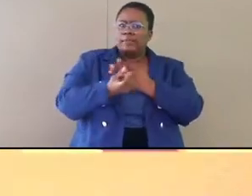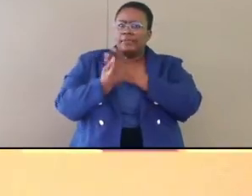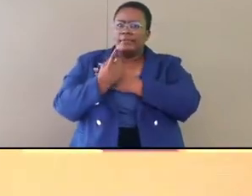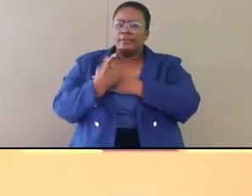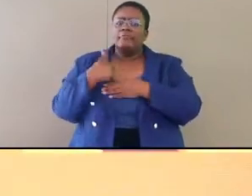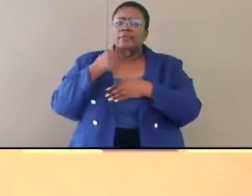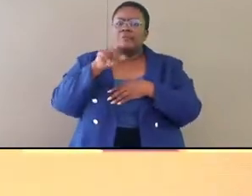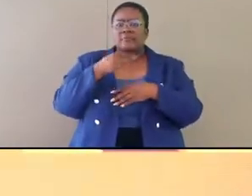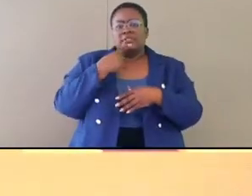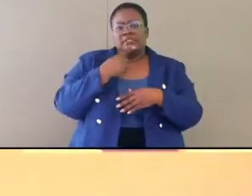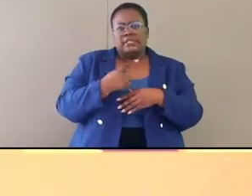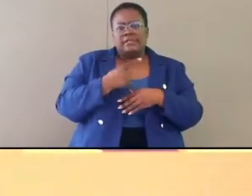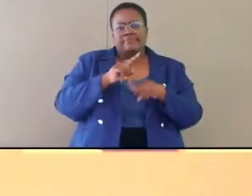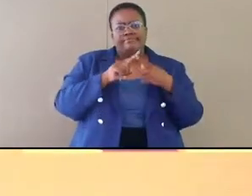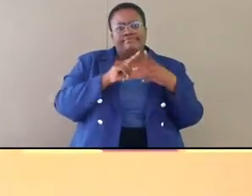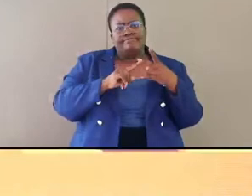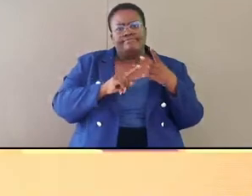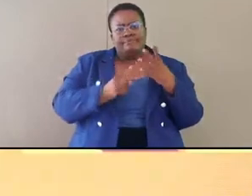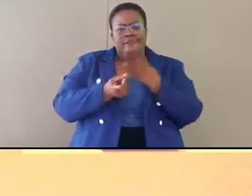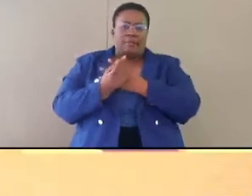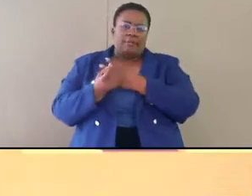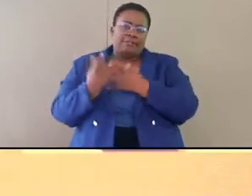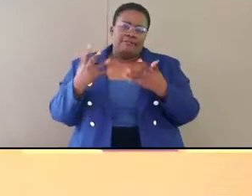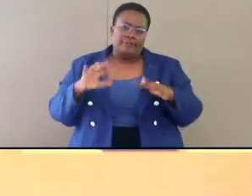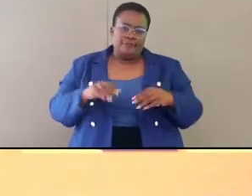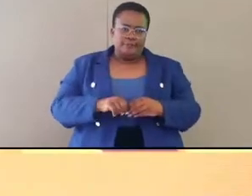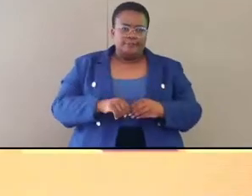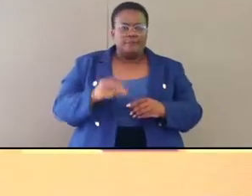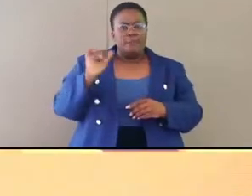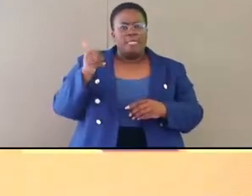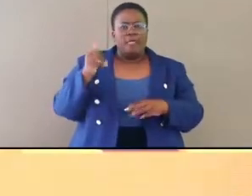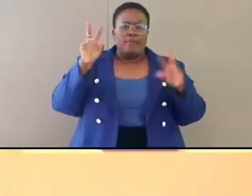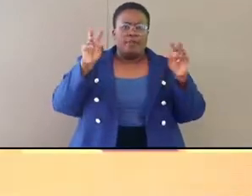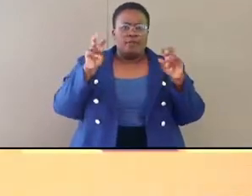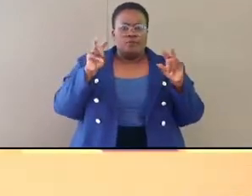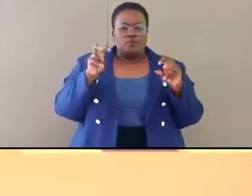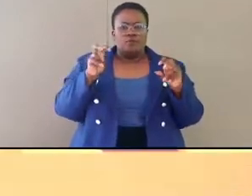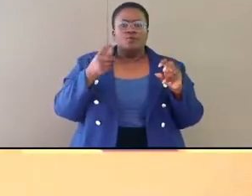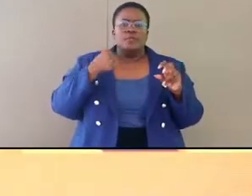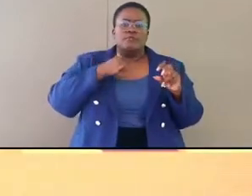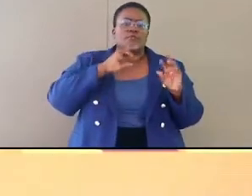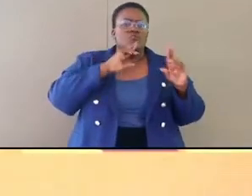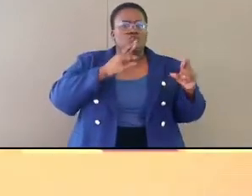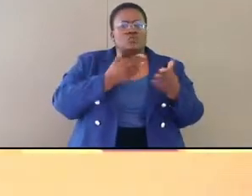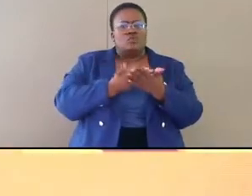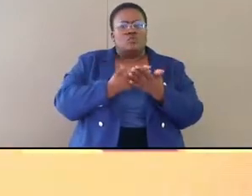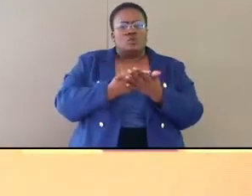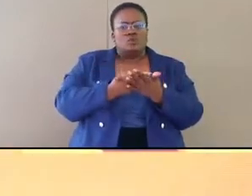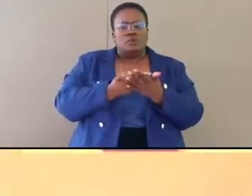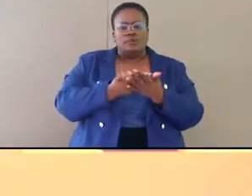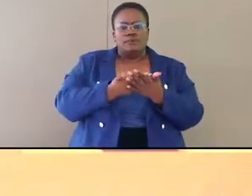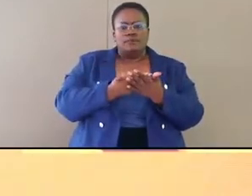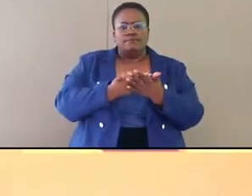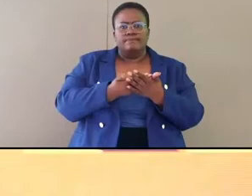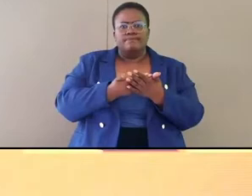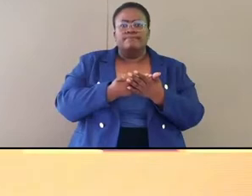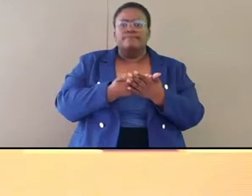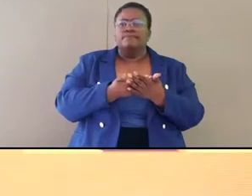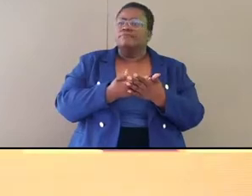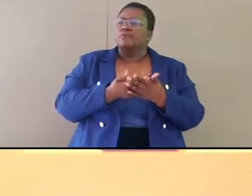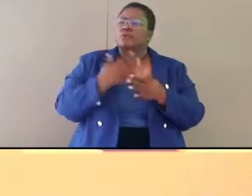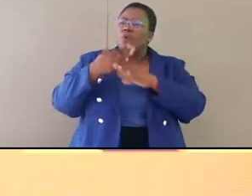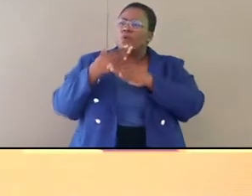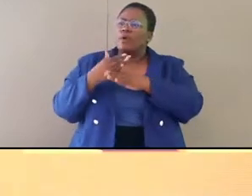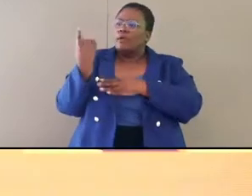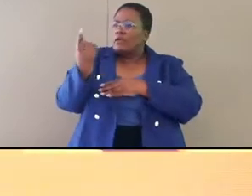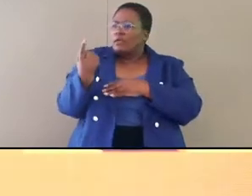to say this is what has happened. And the other issue that I want to quickly respond to is with regard to the silos which